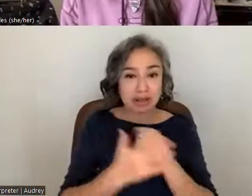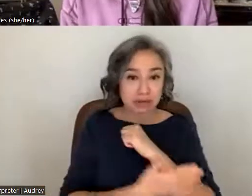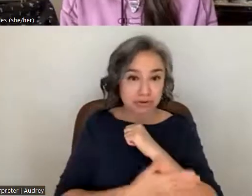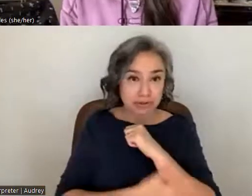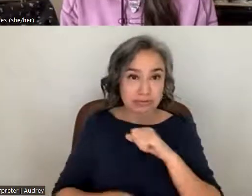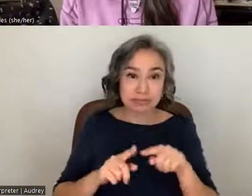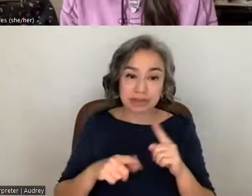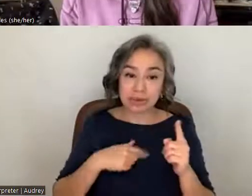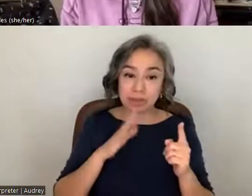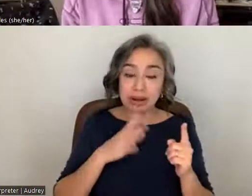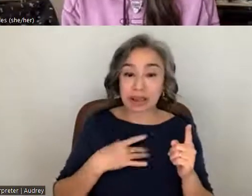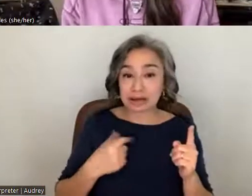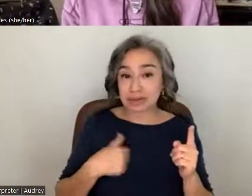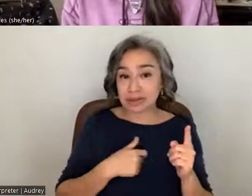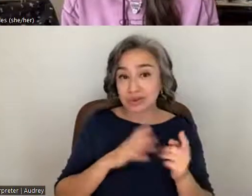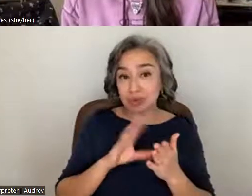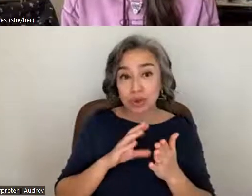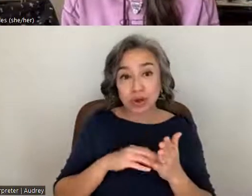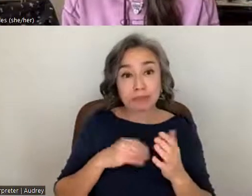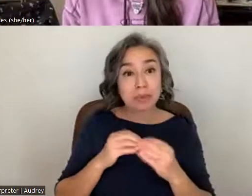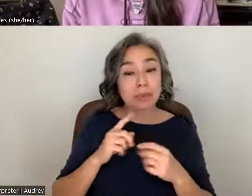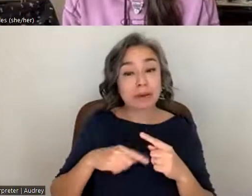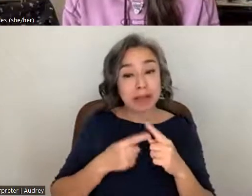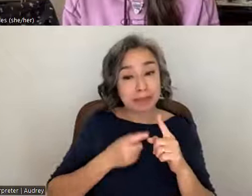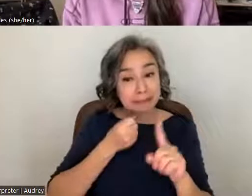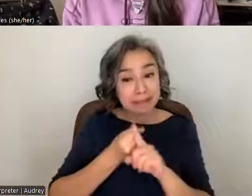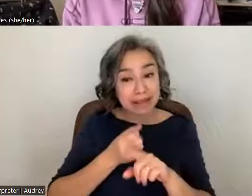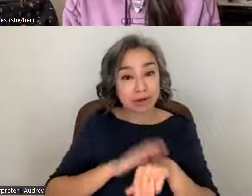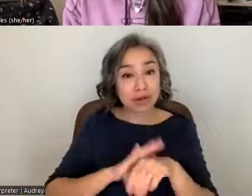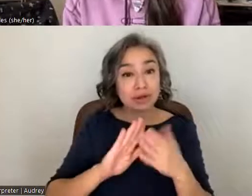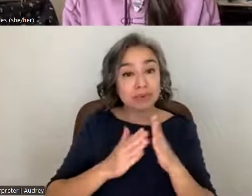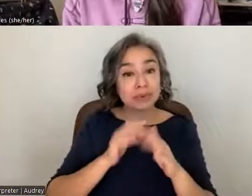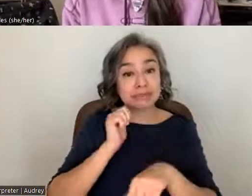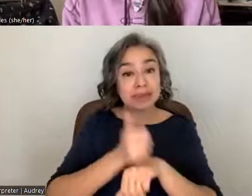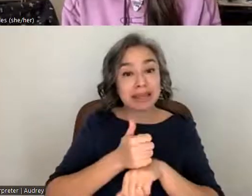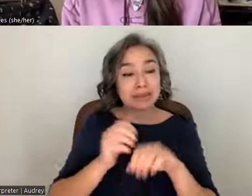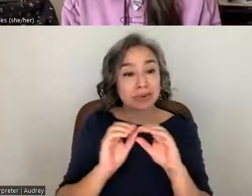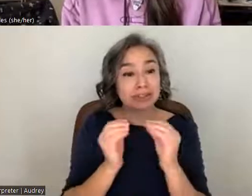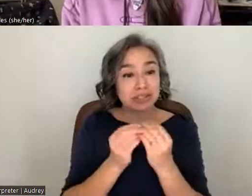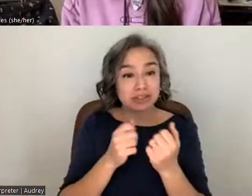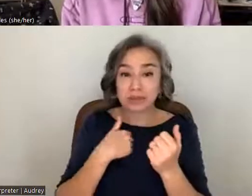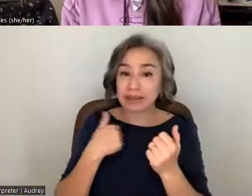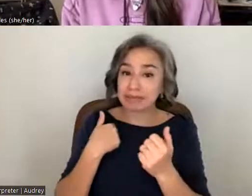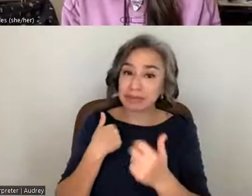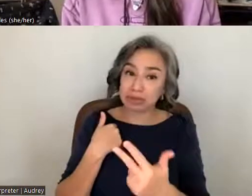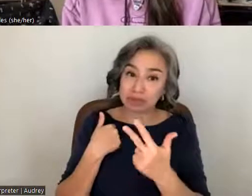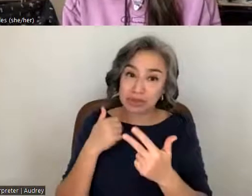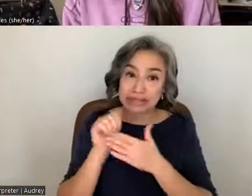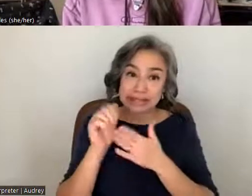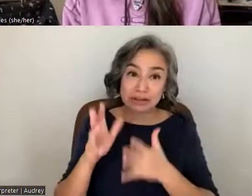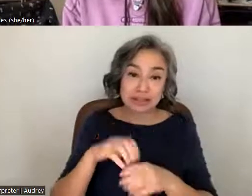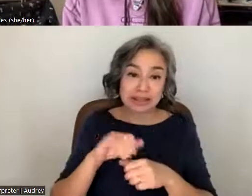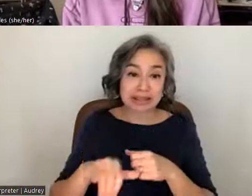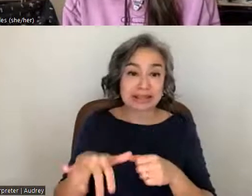learn more about the actual impact on the community-based organizations in this space. And we have 3 leaders in that space that I'd like to